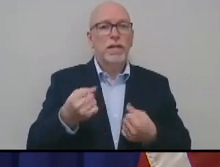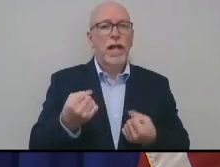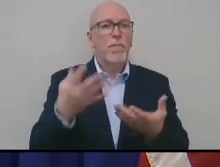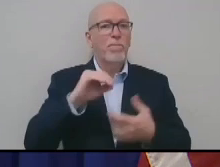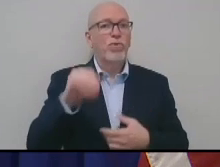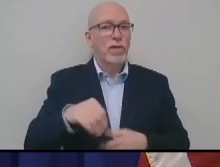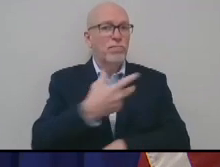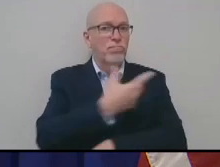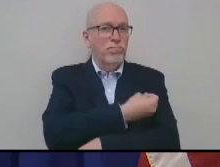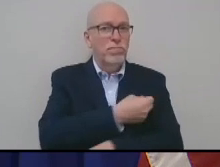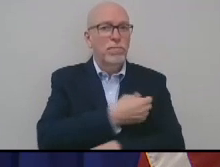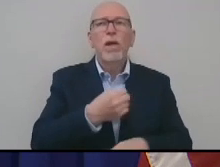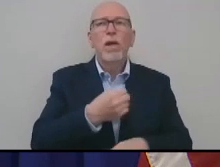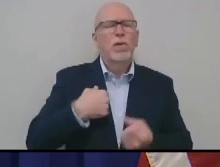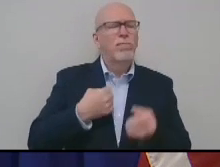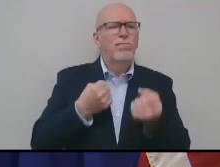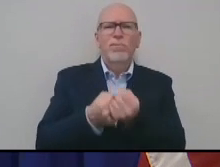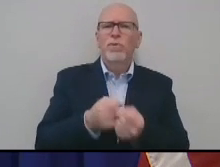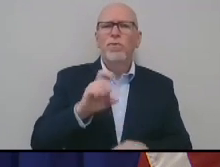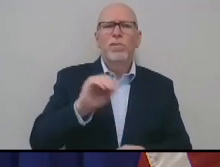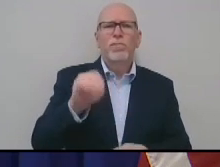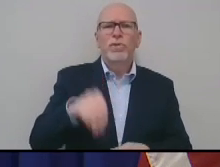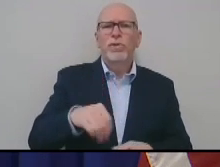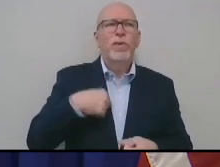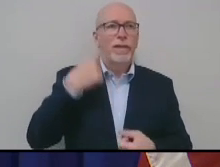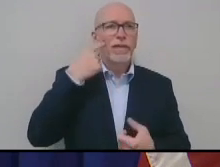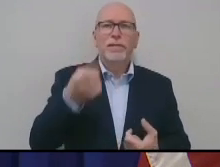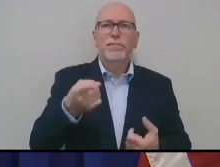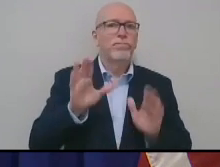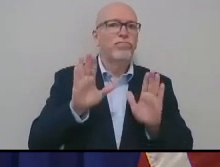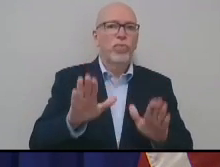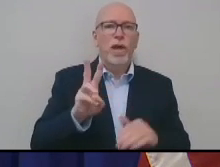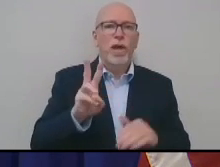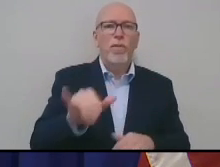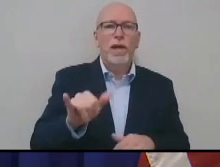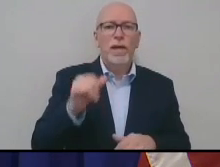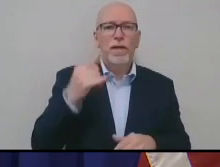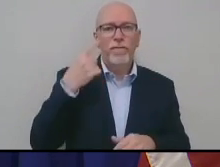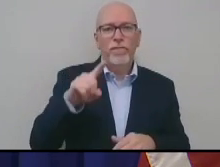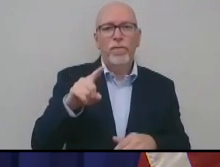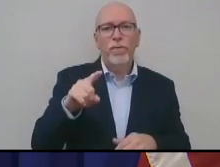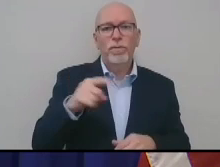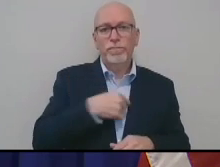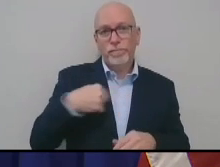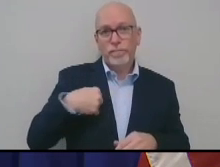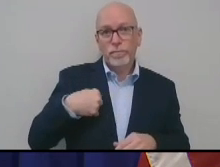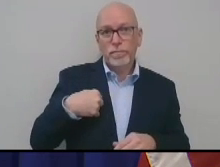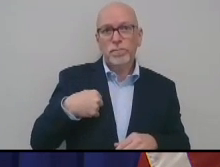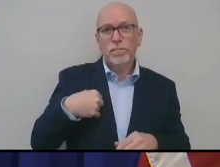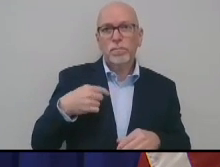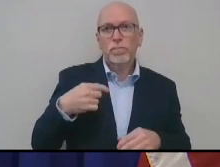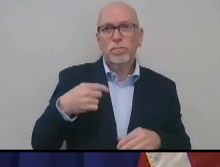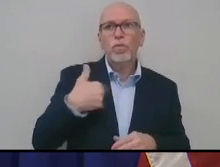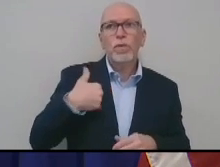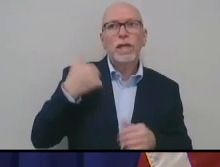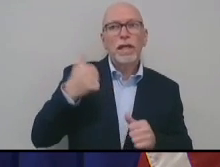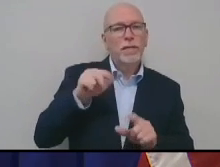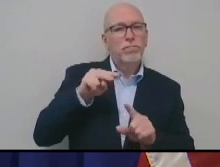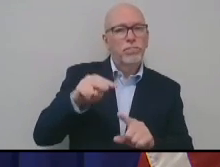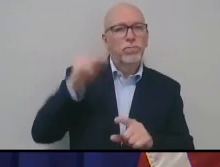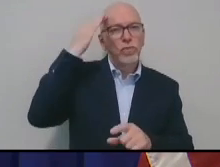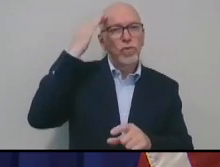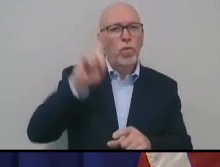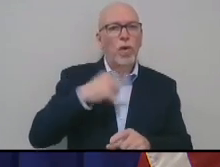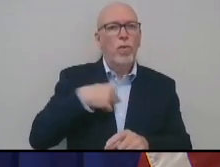we support that 100%. We think that is a great way for us to be able to know where we need to work and